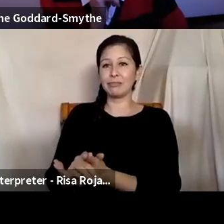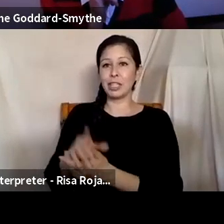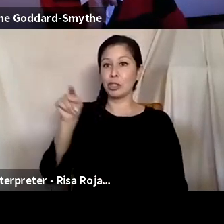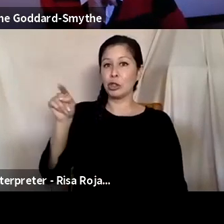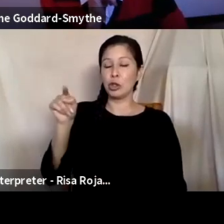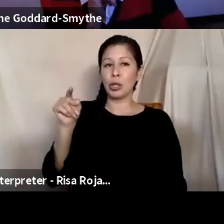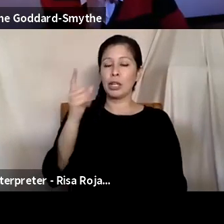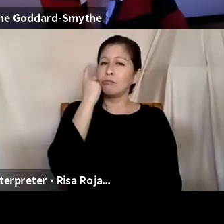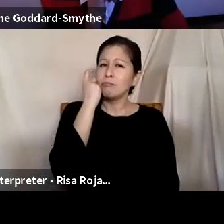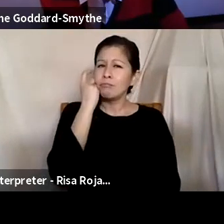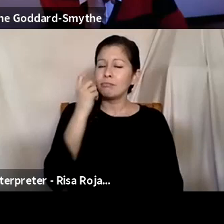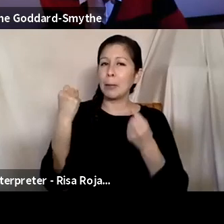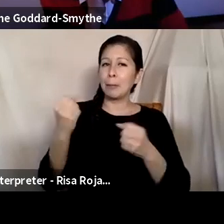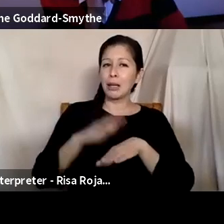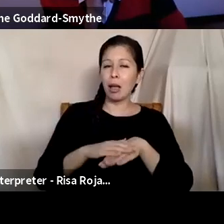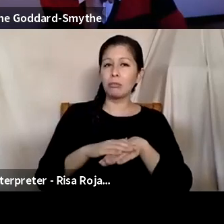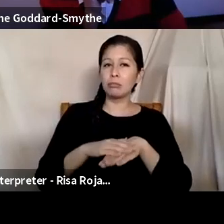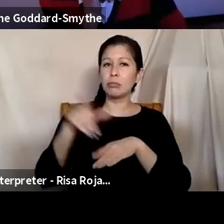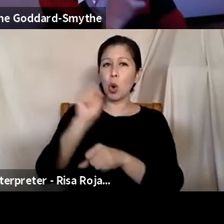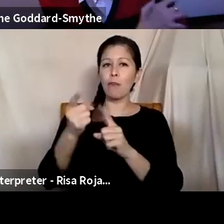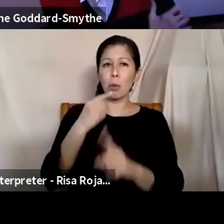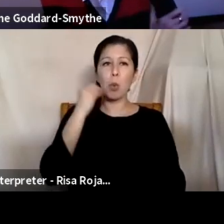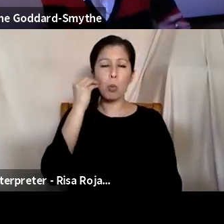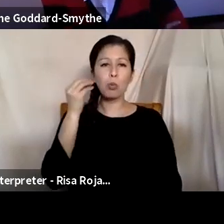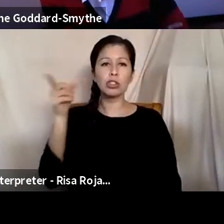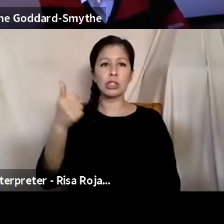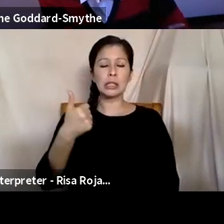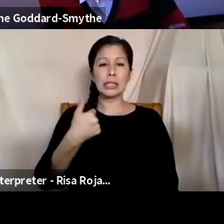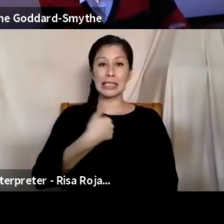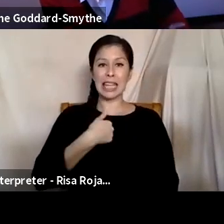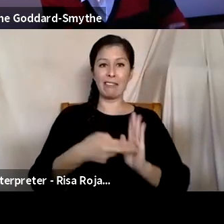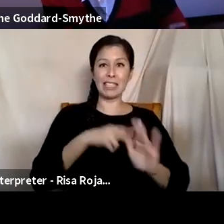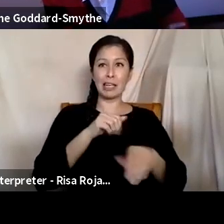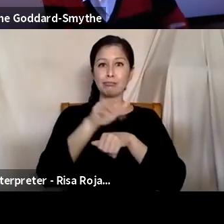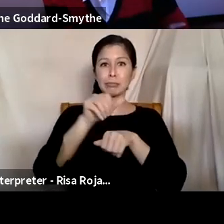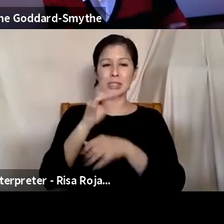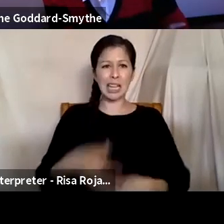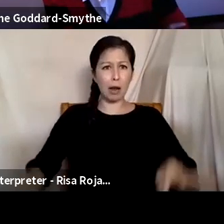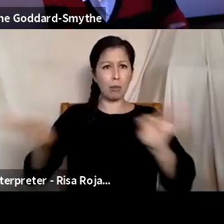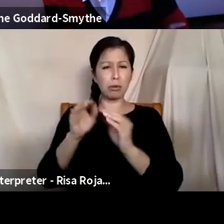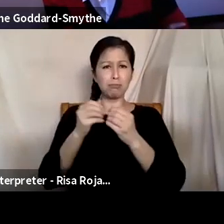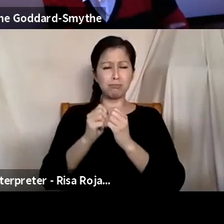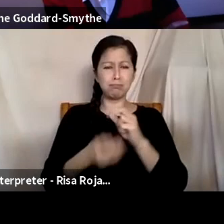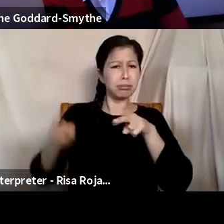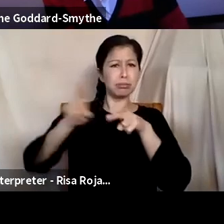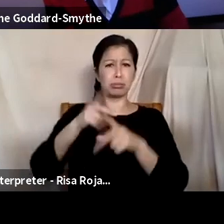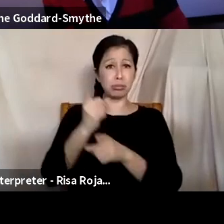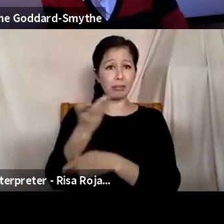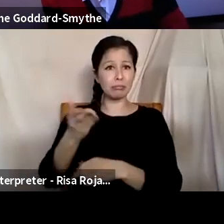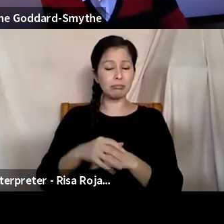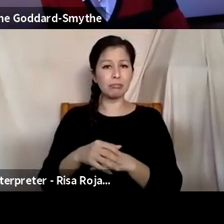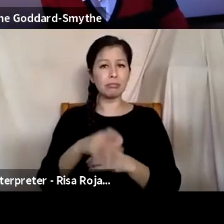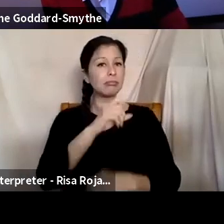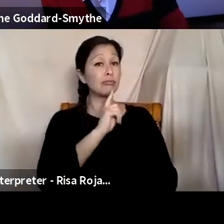you recently, based on working from home, self-tapes have become hugely important. Yes.